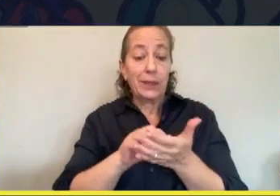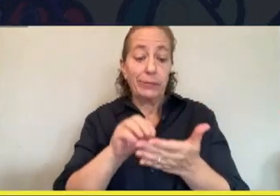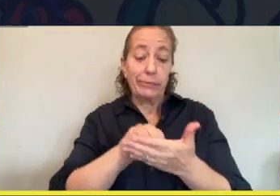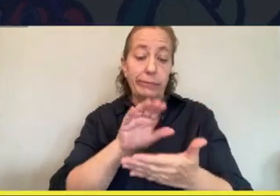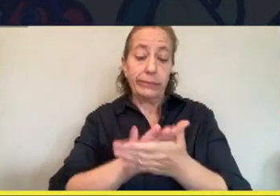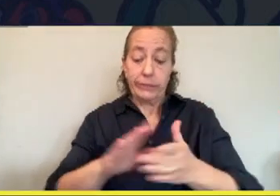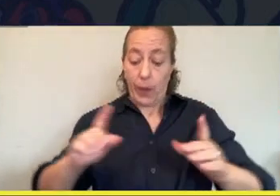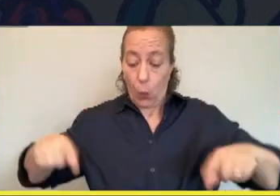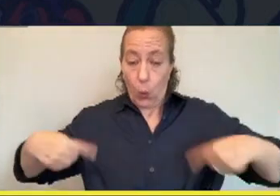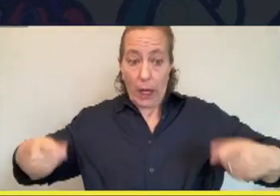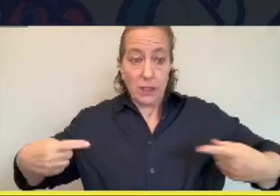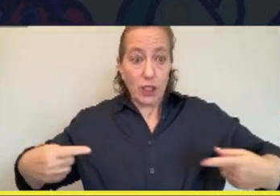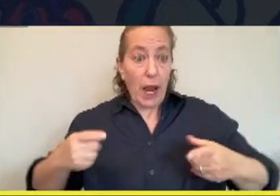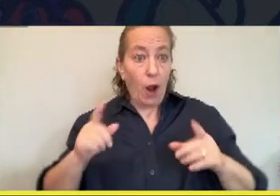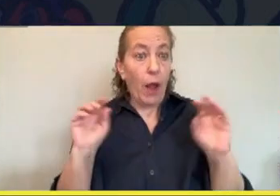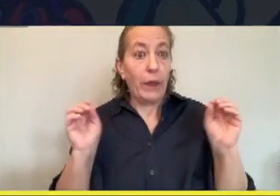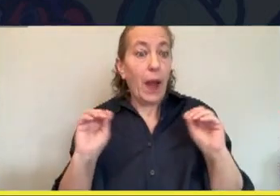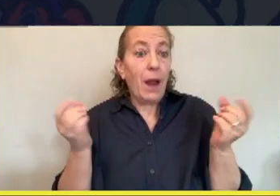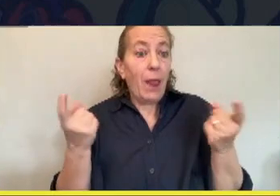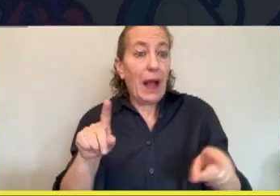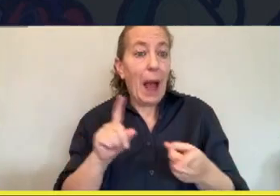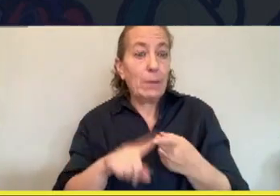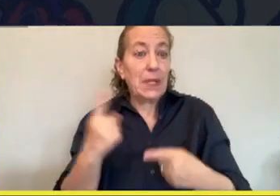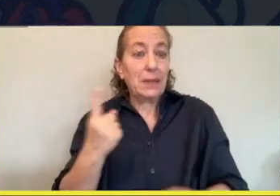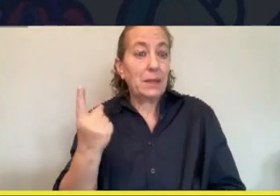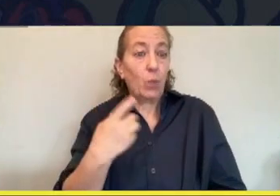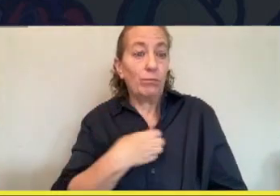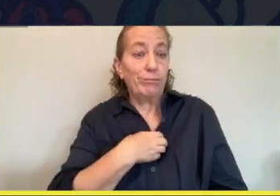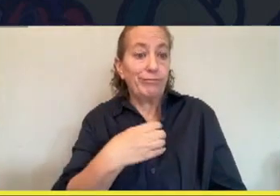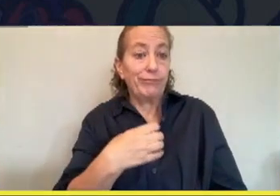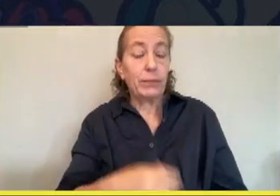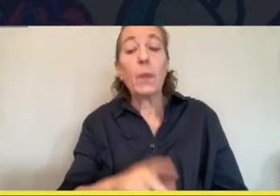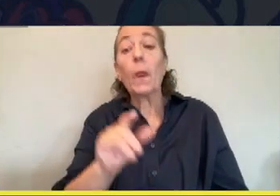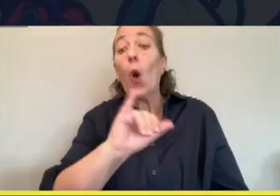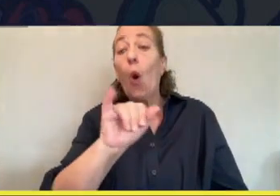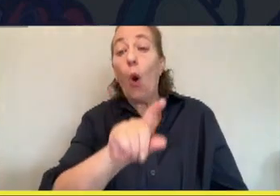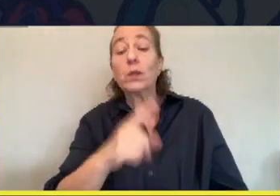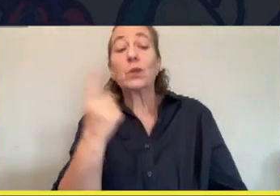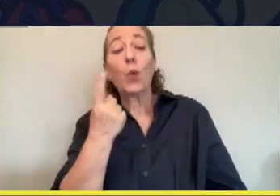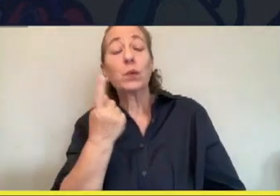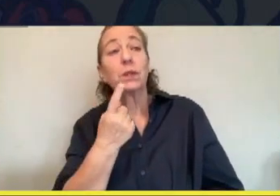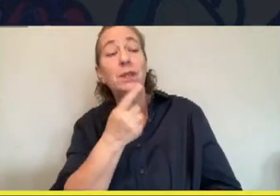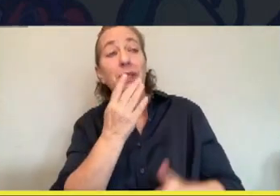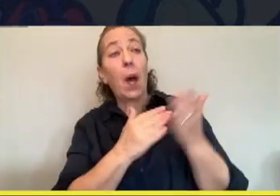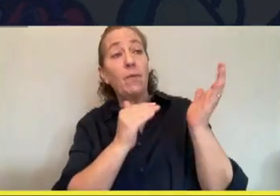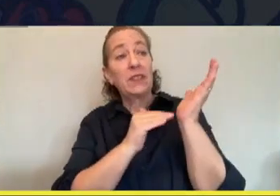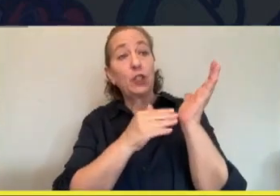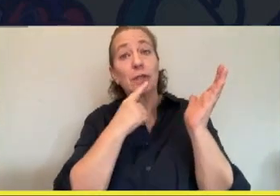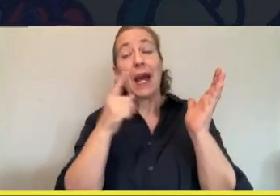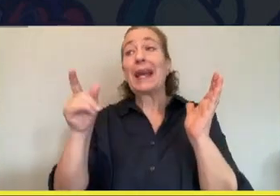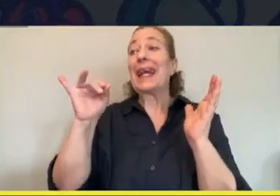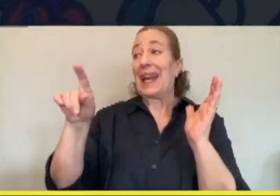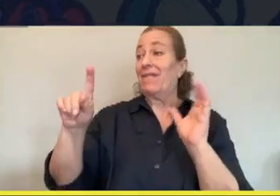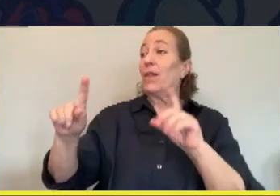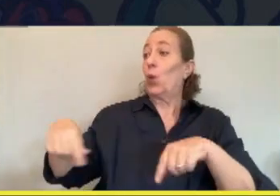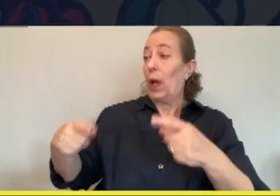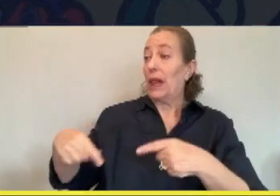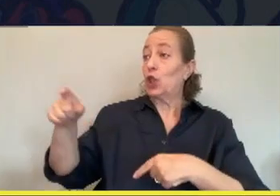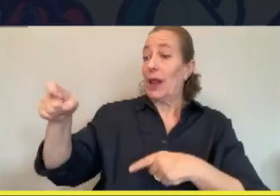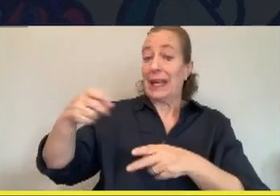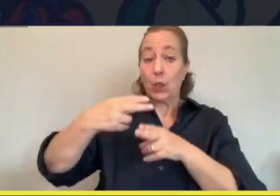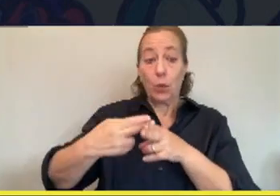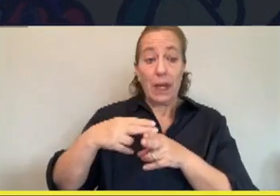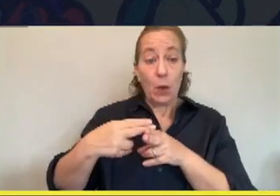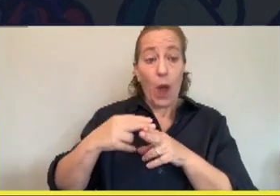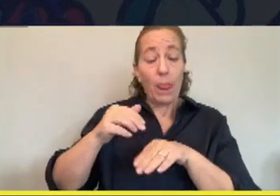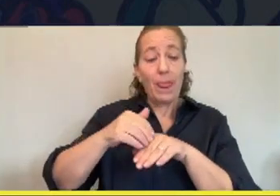it. Additionally, some physicians reported that when patients who use wheelchairs need to be weighed, they send the patients to